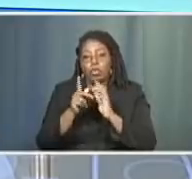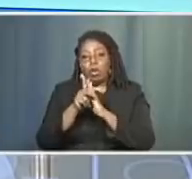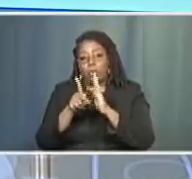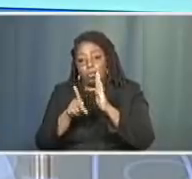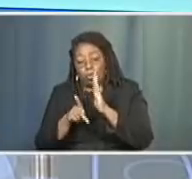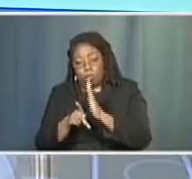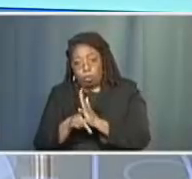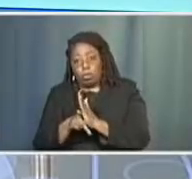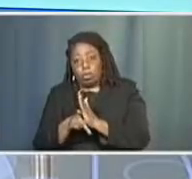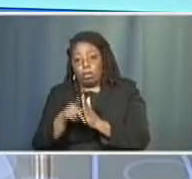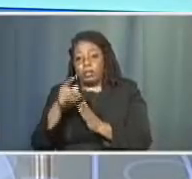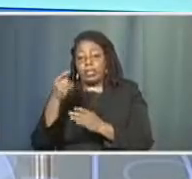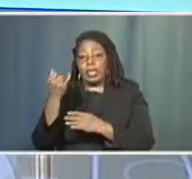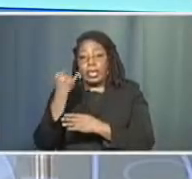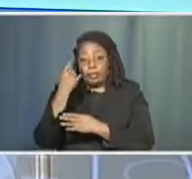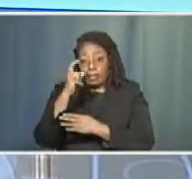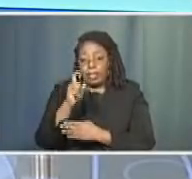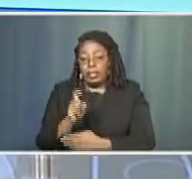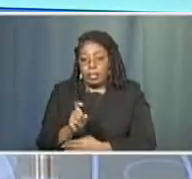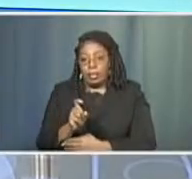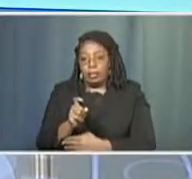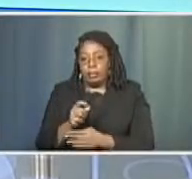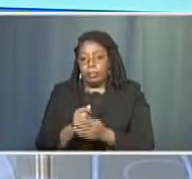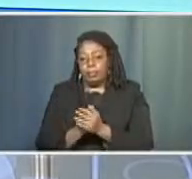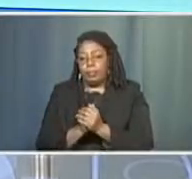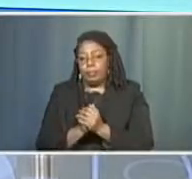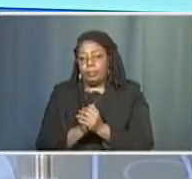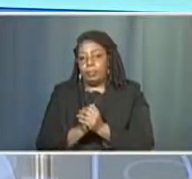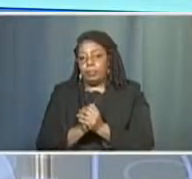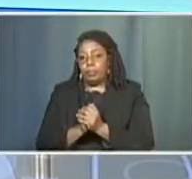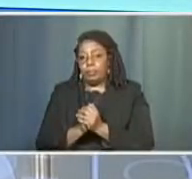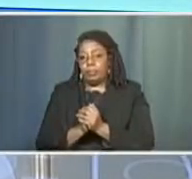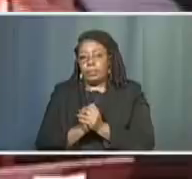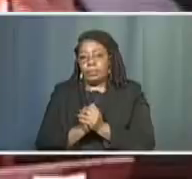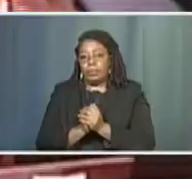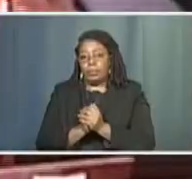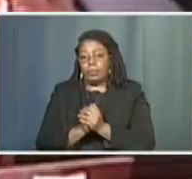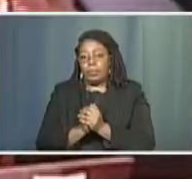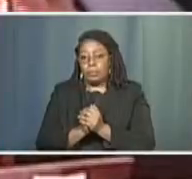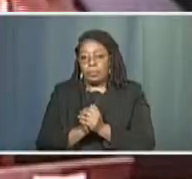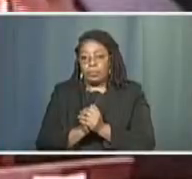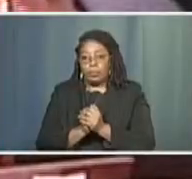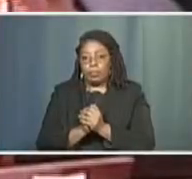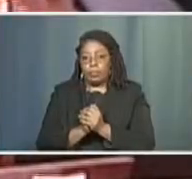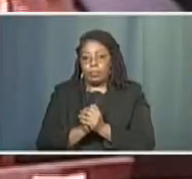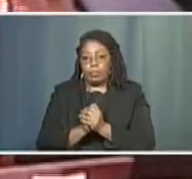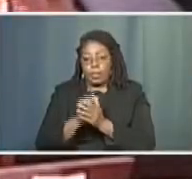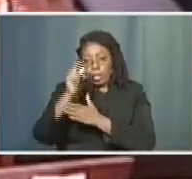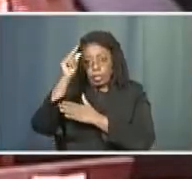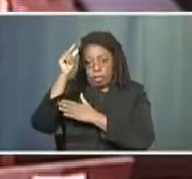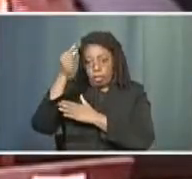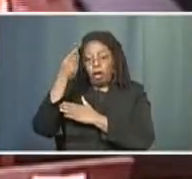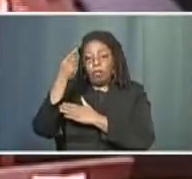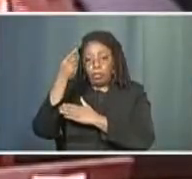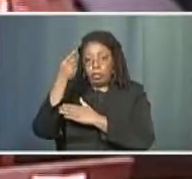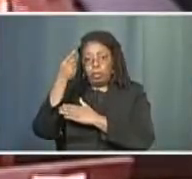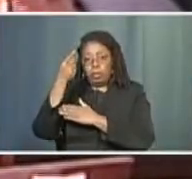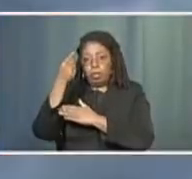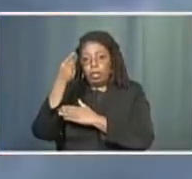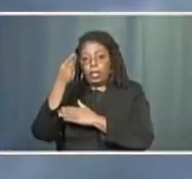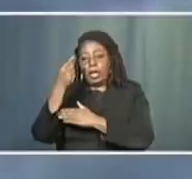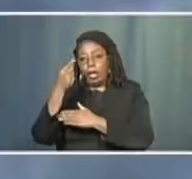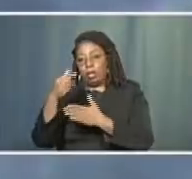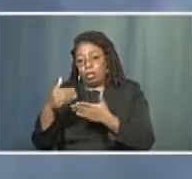the need arises. Cleopatra Murphy leads us off tonight. Government could tighten restrictions as the